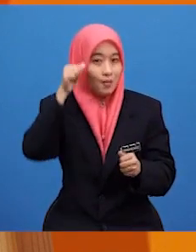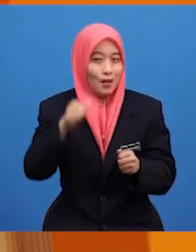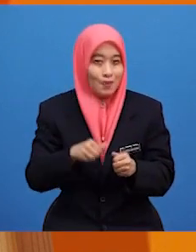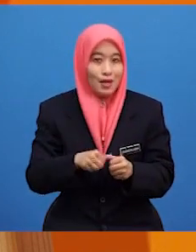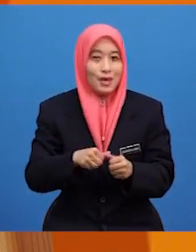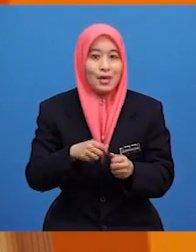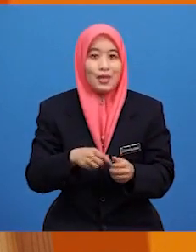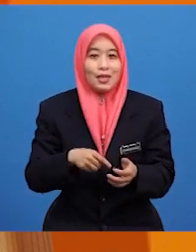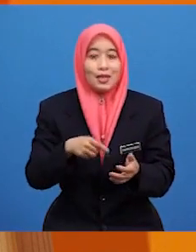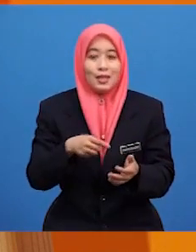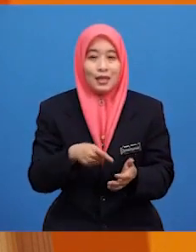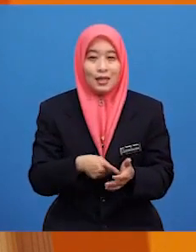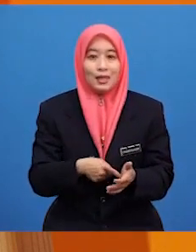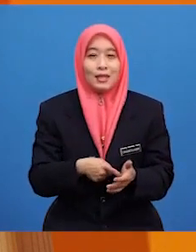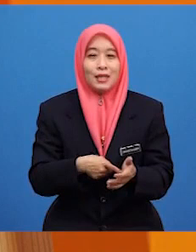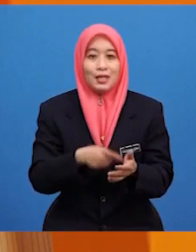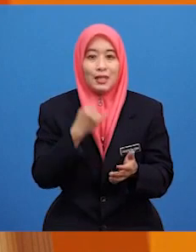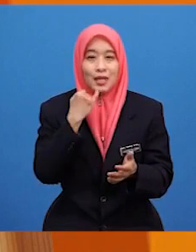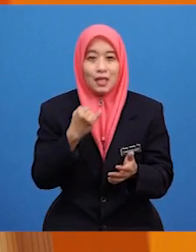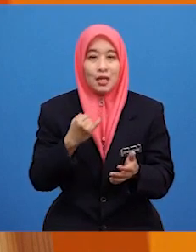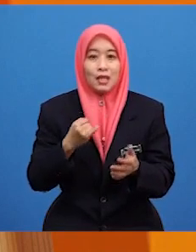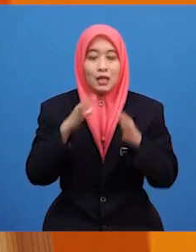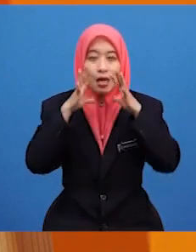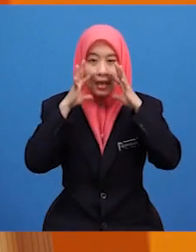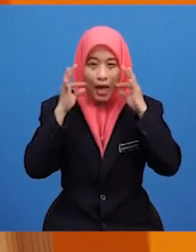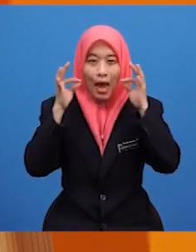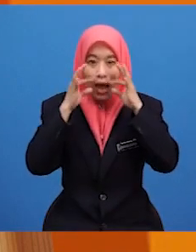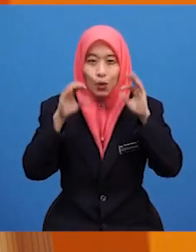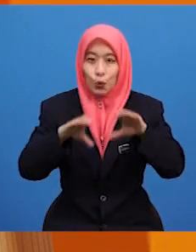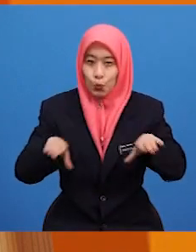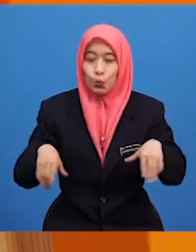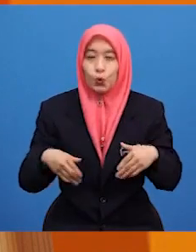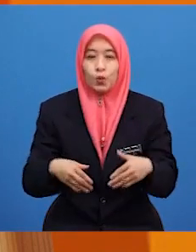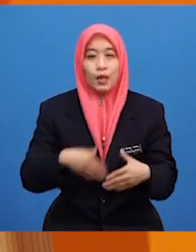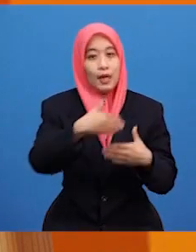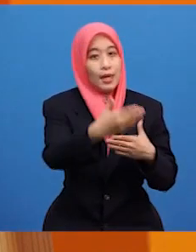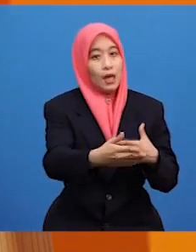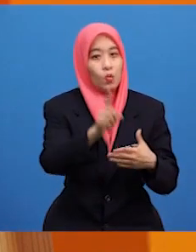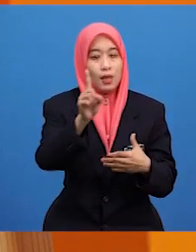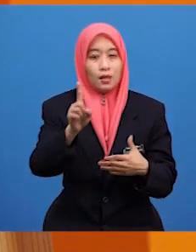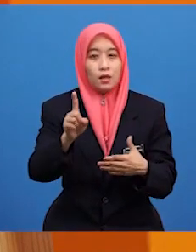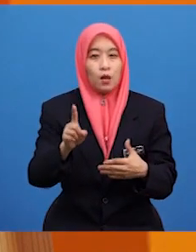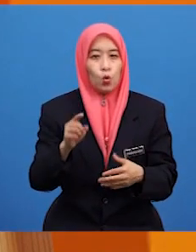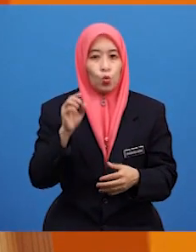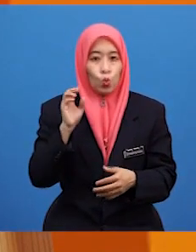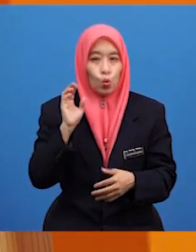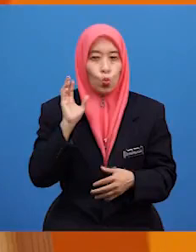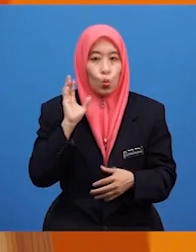a cat would do. Now, next one.